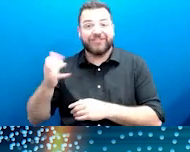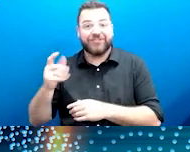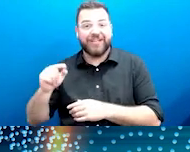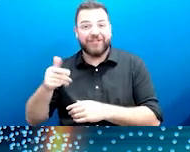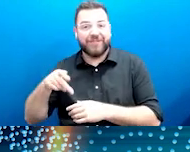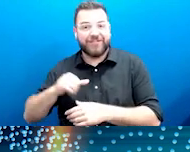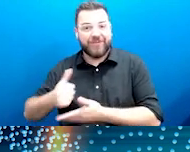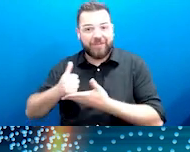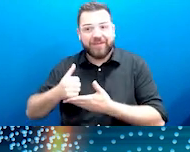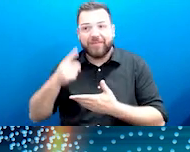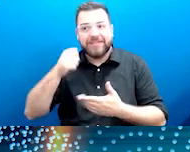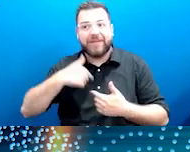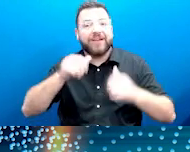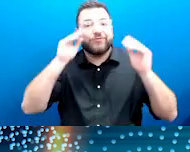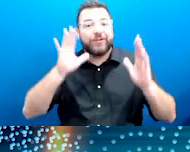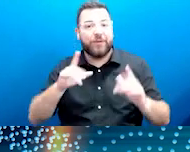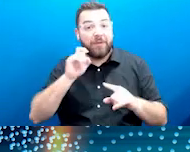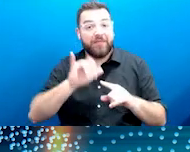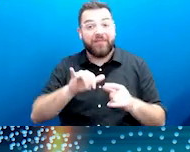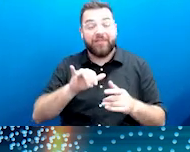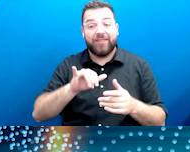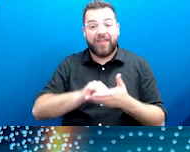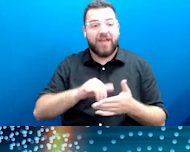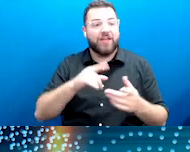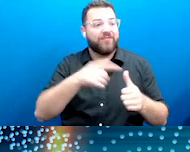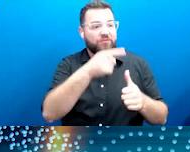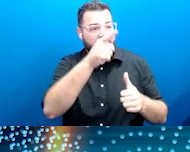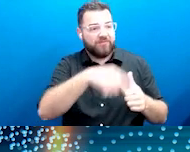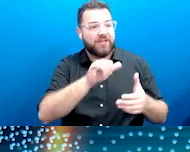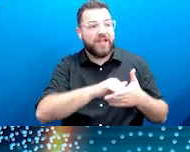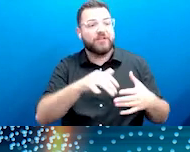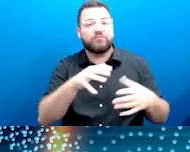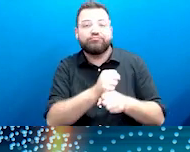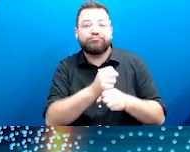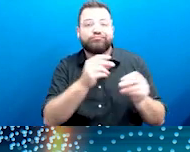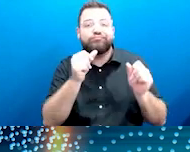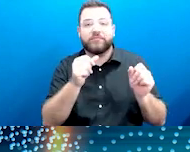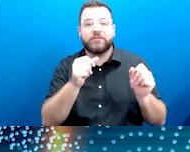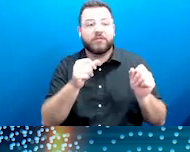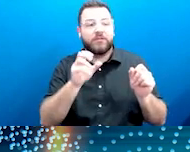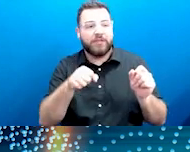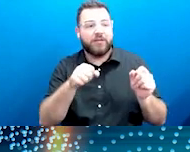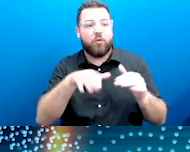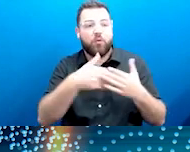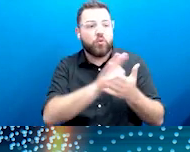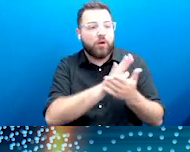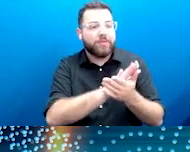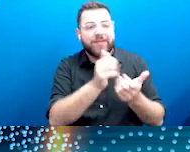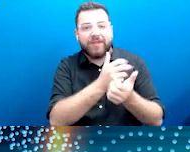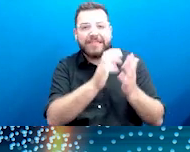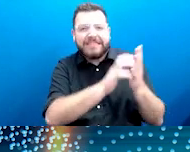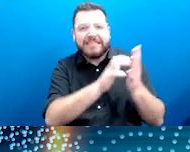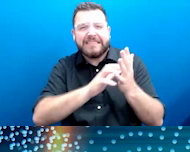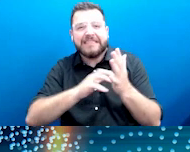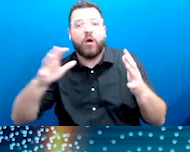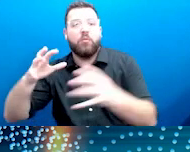So, and this is one of the things I pointed out. Now, this first one, quickly summarize documents to create condensed versions of academic papers and text, the best